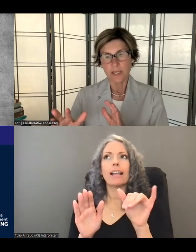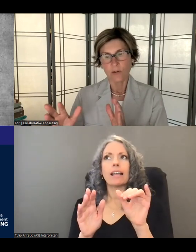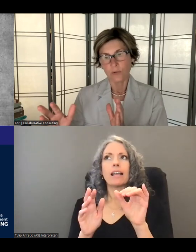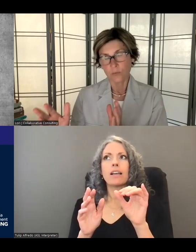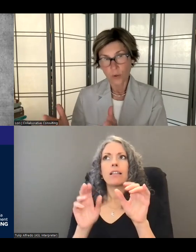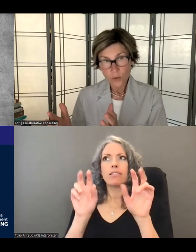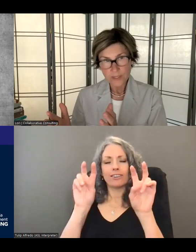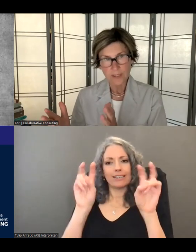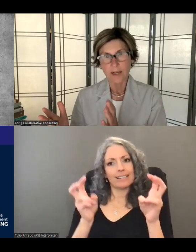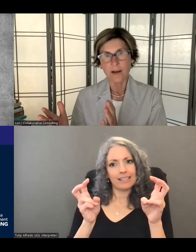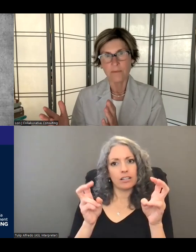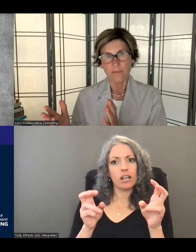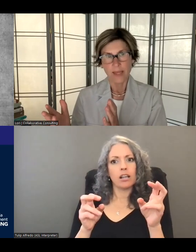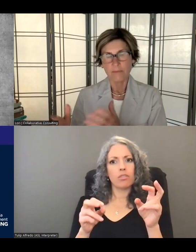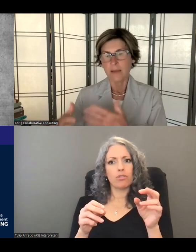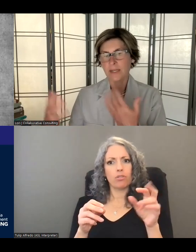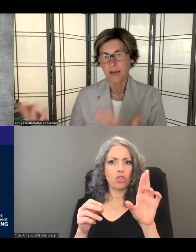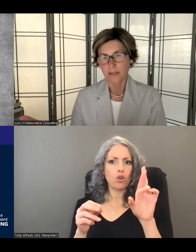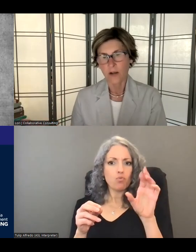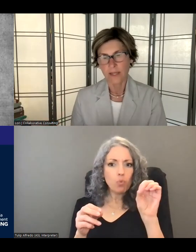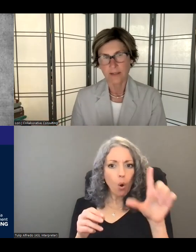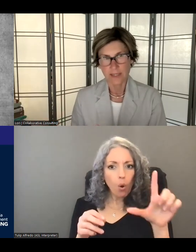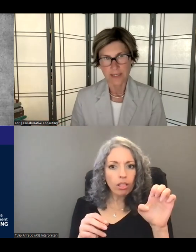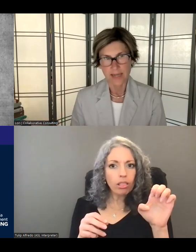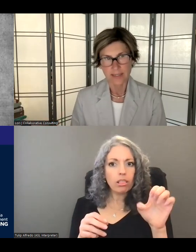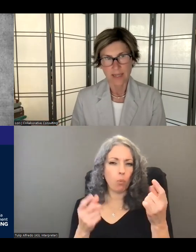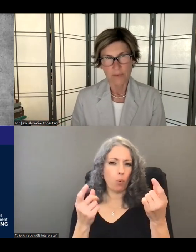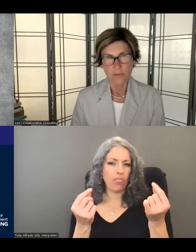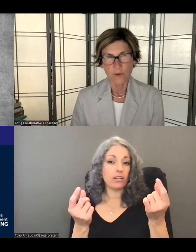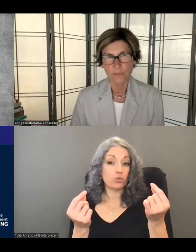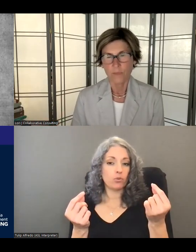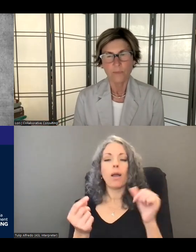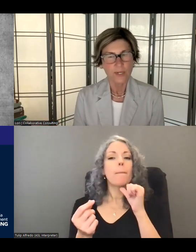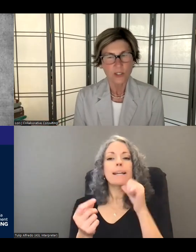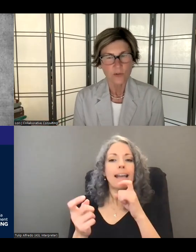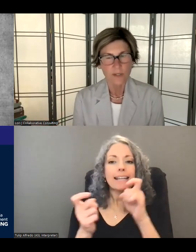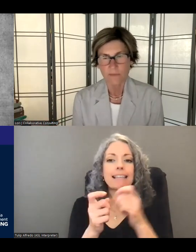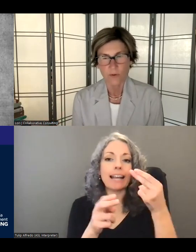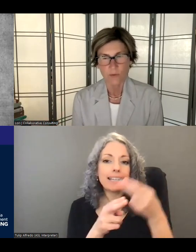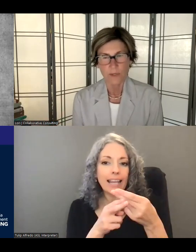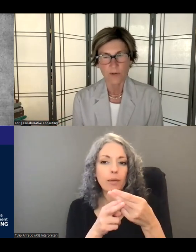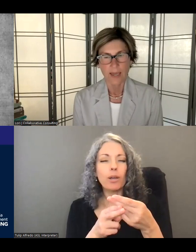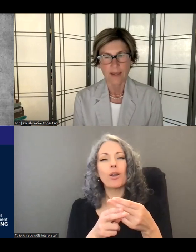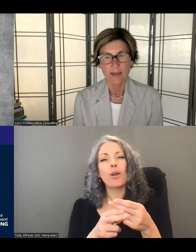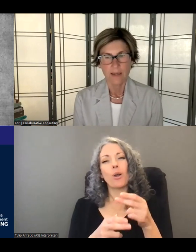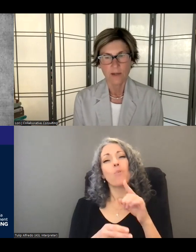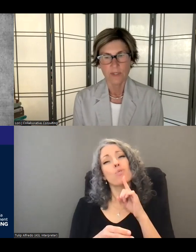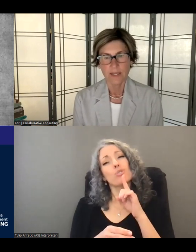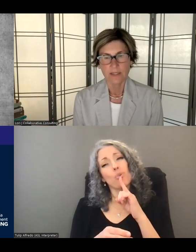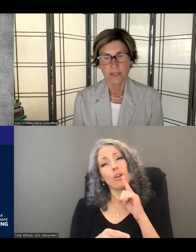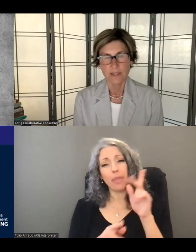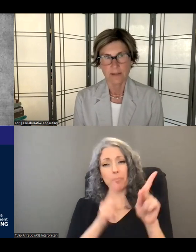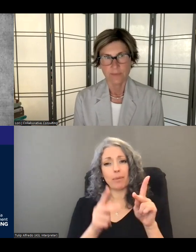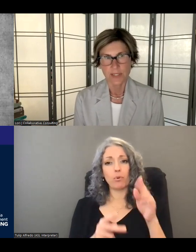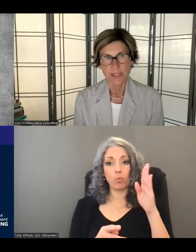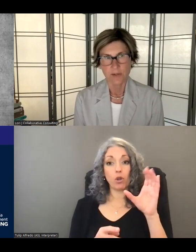with stakeholder role and maybe not call out the exact name, but we're pretty sure that folks will be okay with